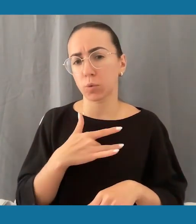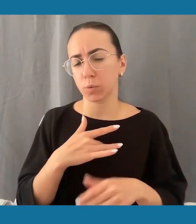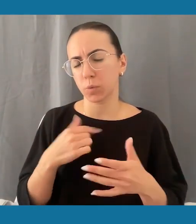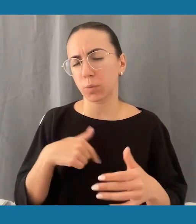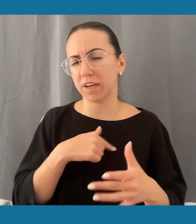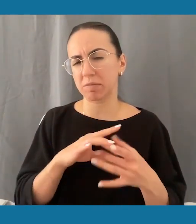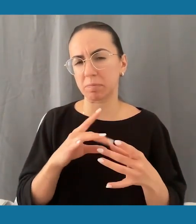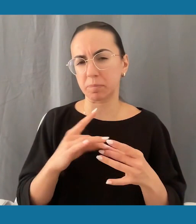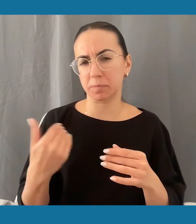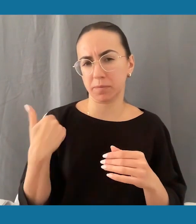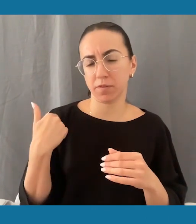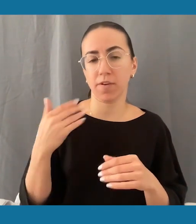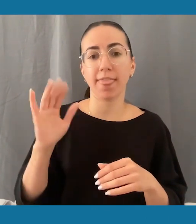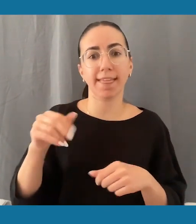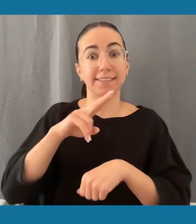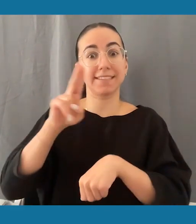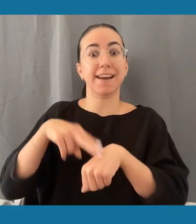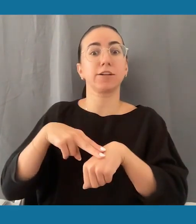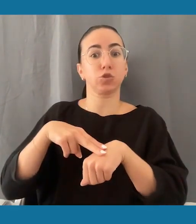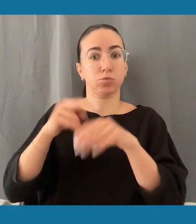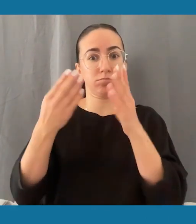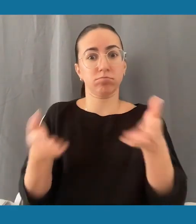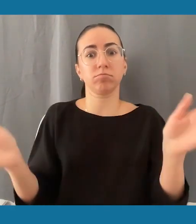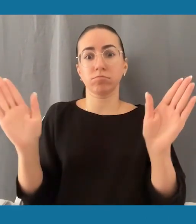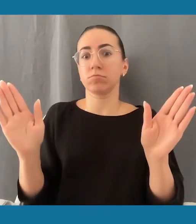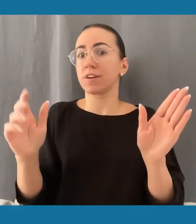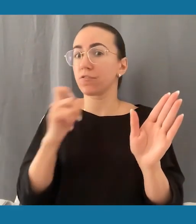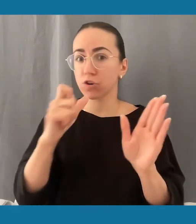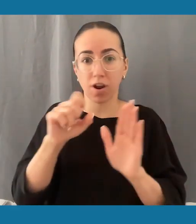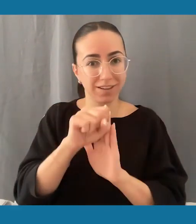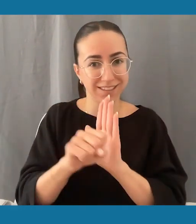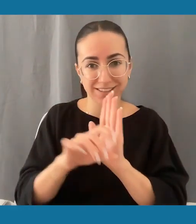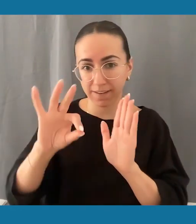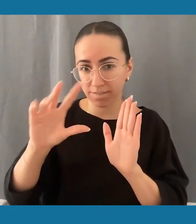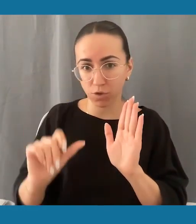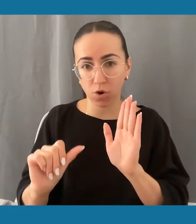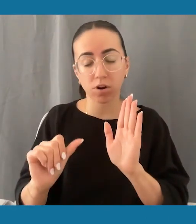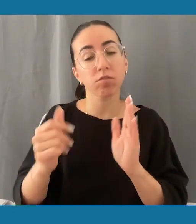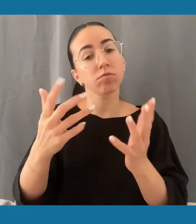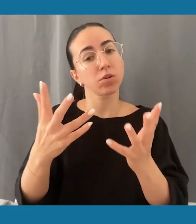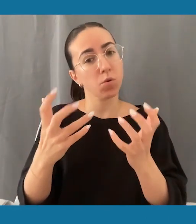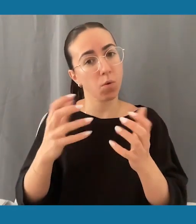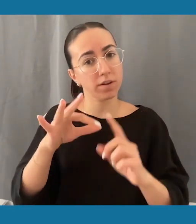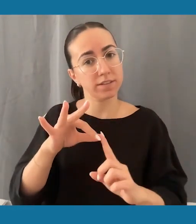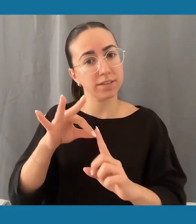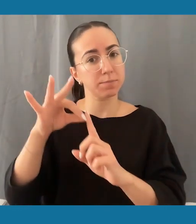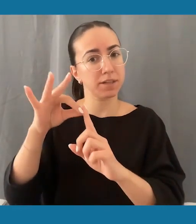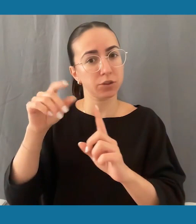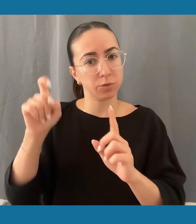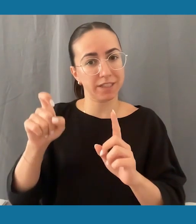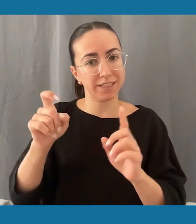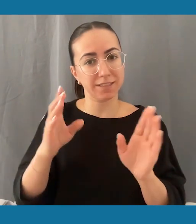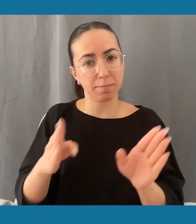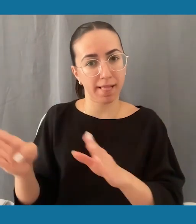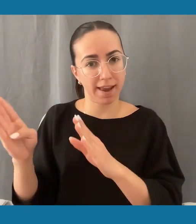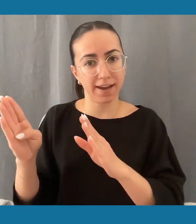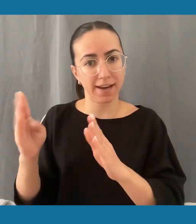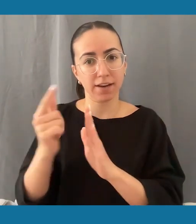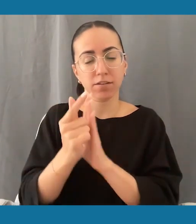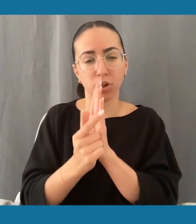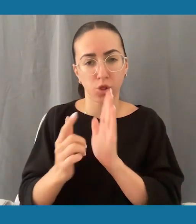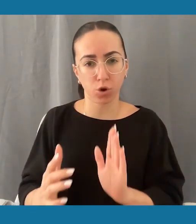That is the national organization. So if you are not in the state of Florida and you want a special needs planning attorney, any one of those